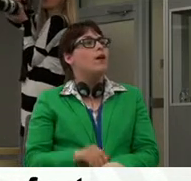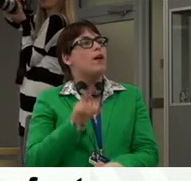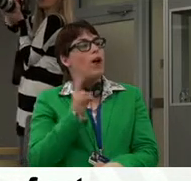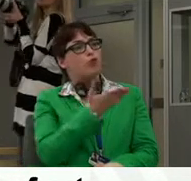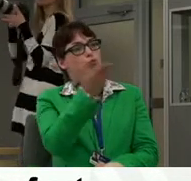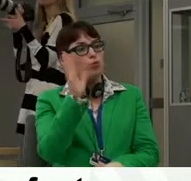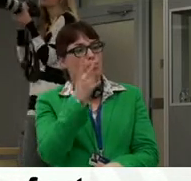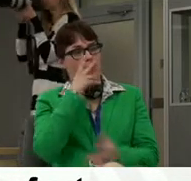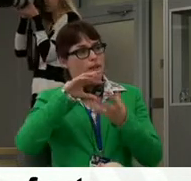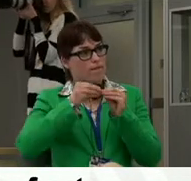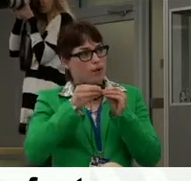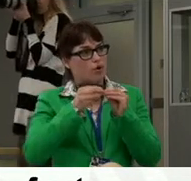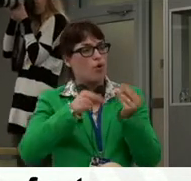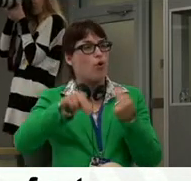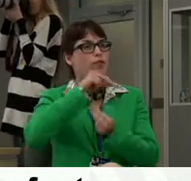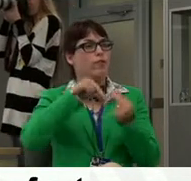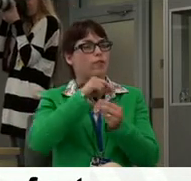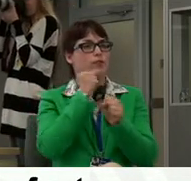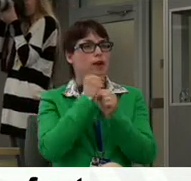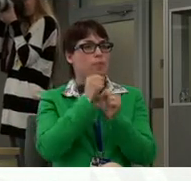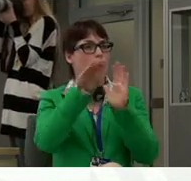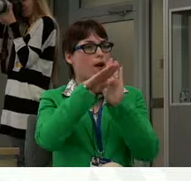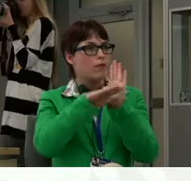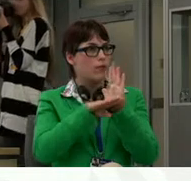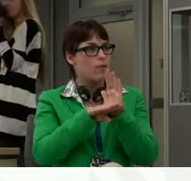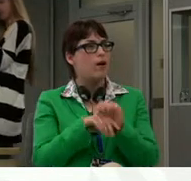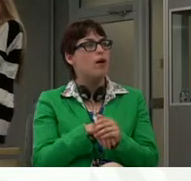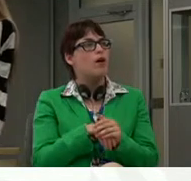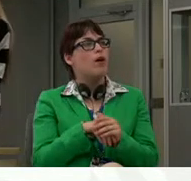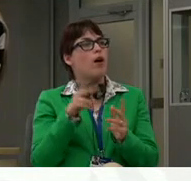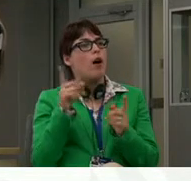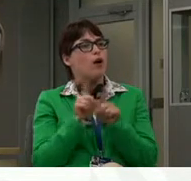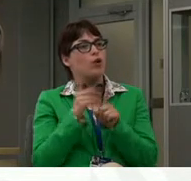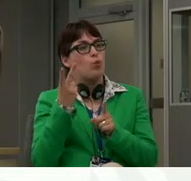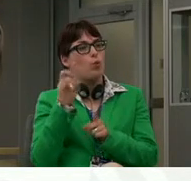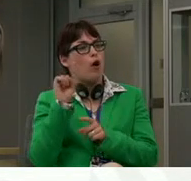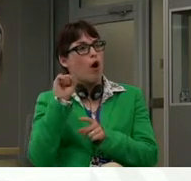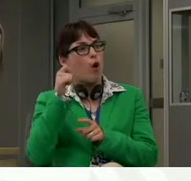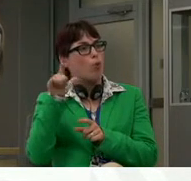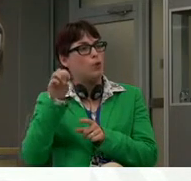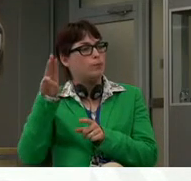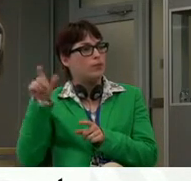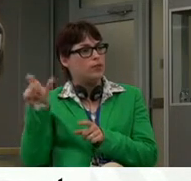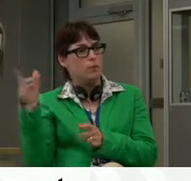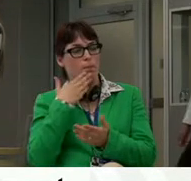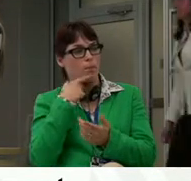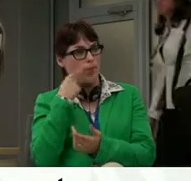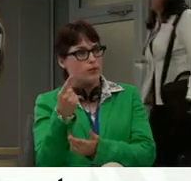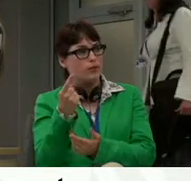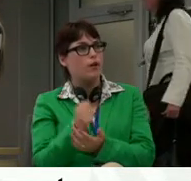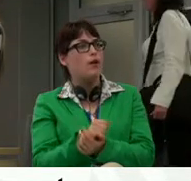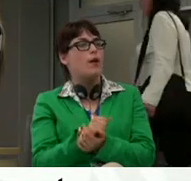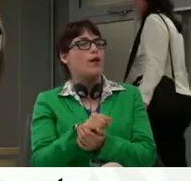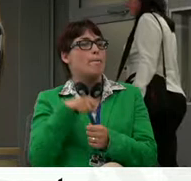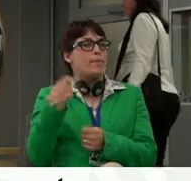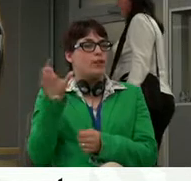Augulis for a statement on what has been achieved and what we plan to do in the